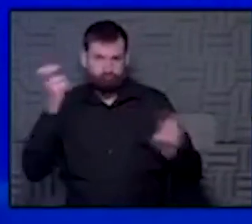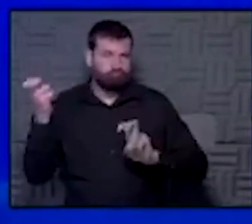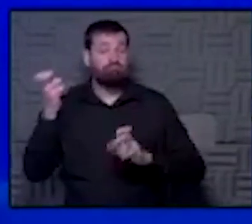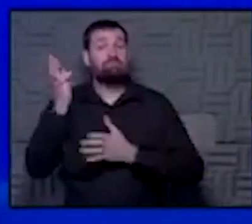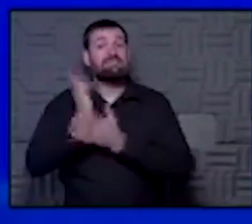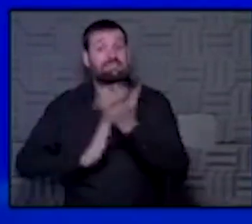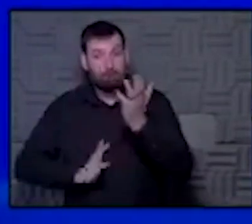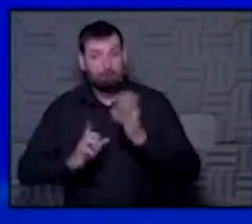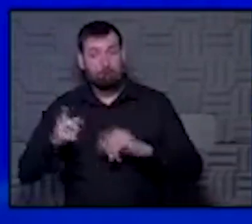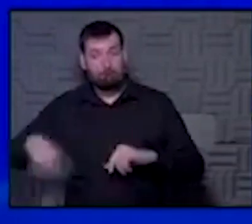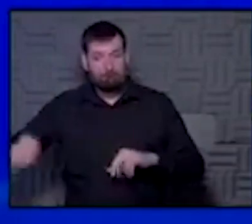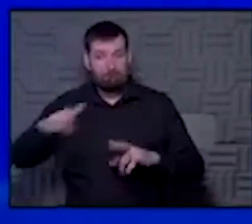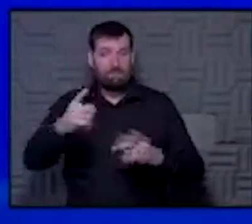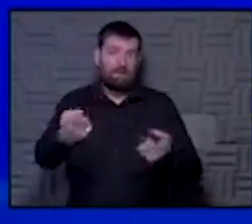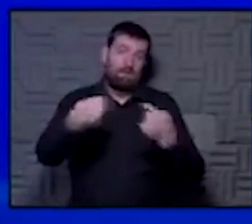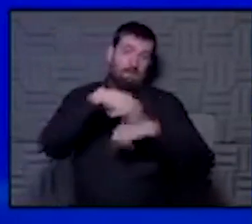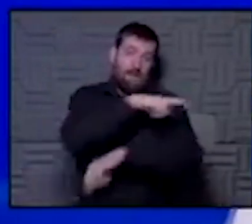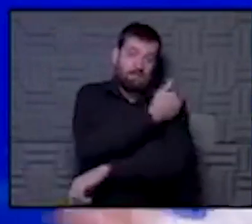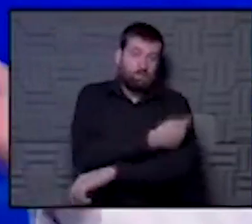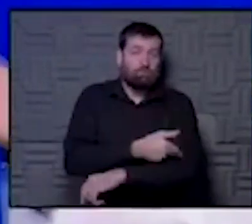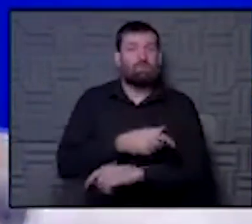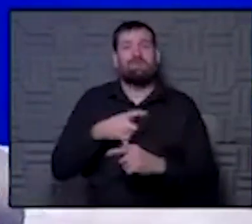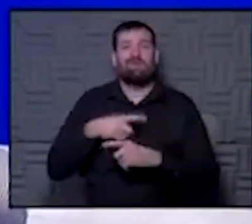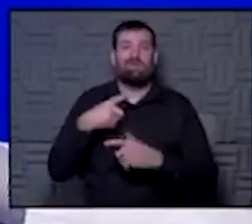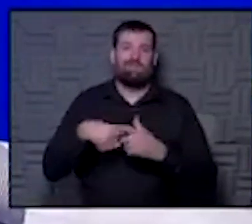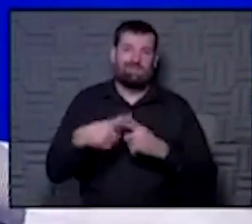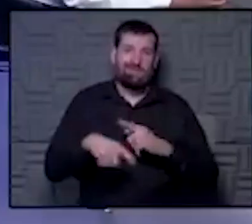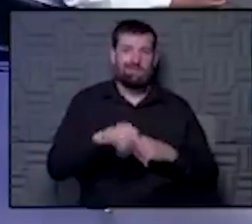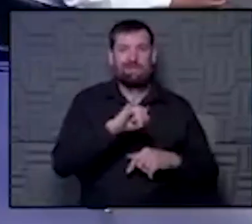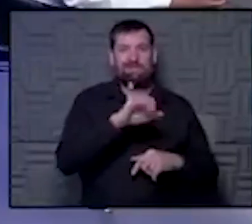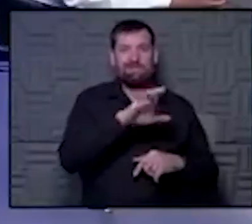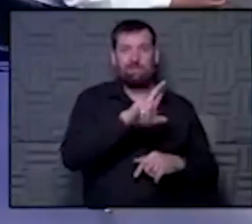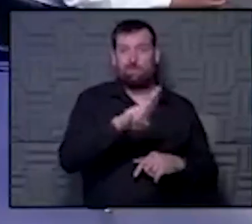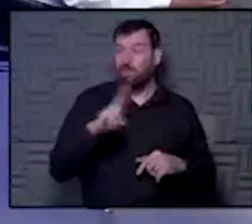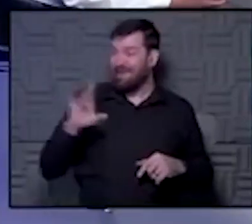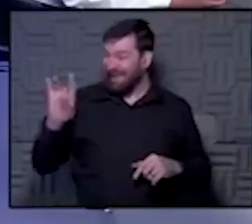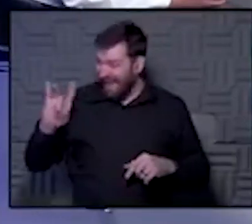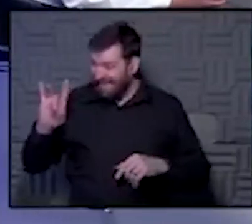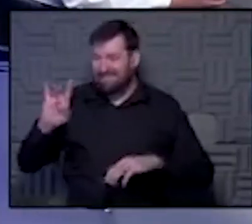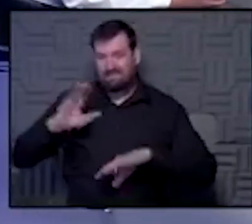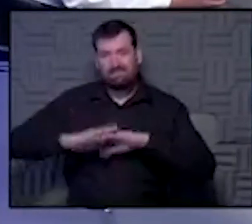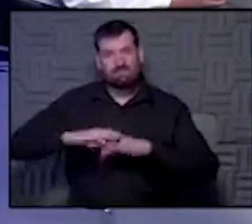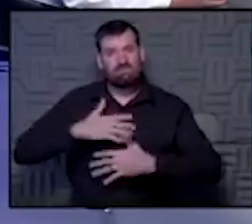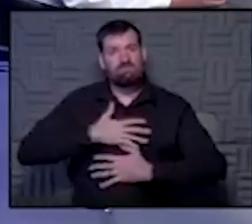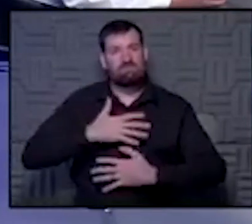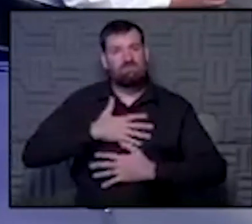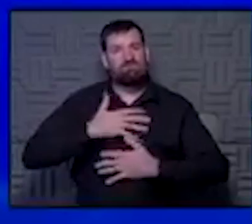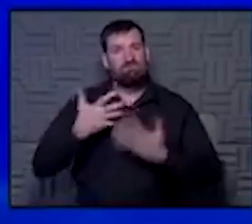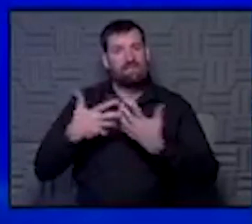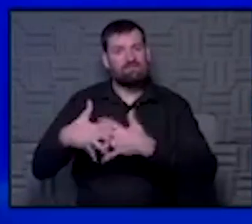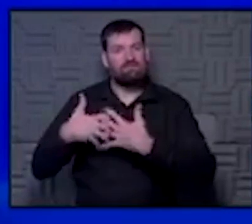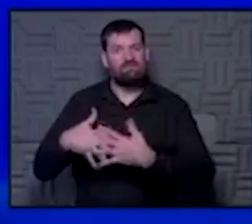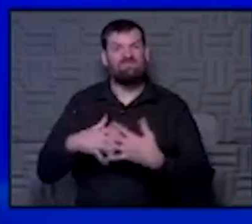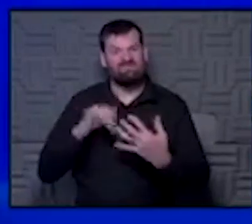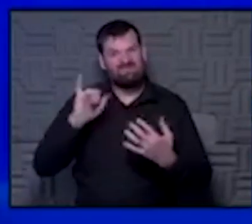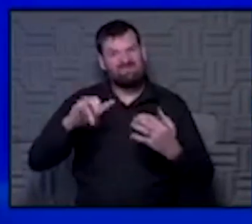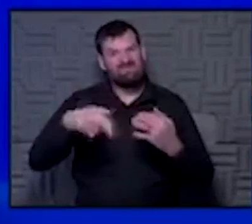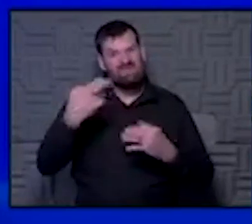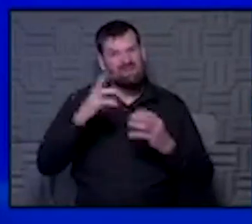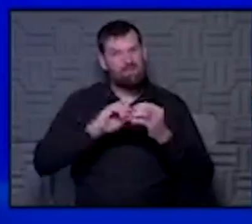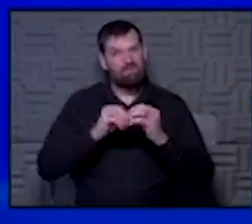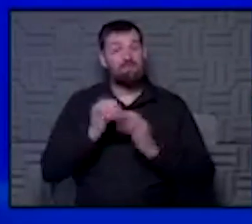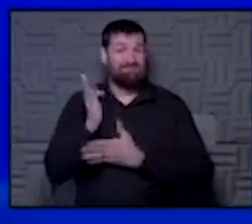to the hospital. And some of those people get really sick and end up on the ICU, 8 on a vent. That's a high number for us. And then some of those people